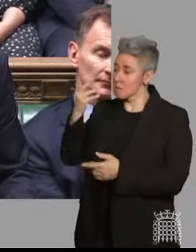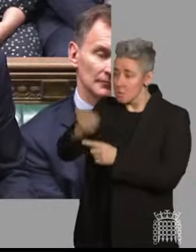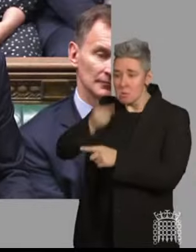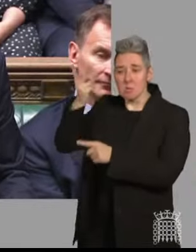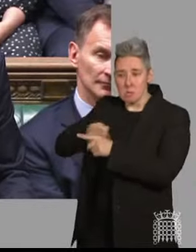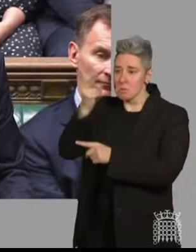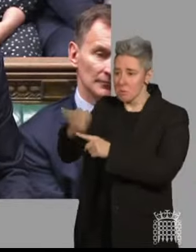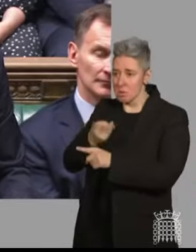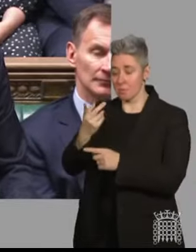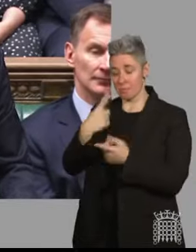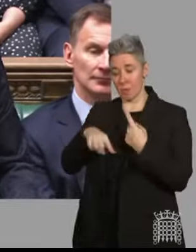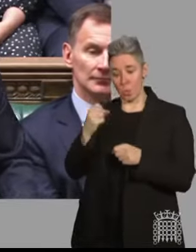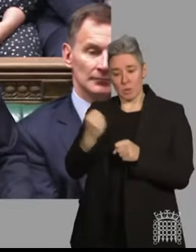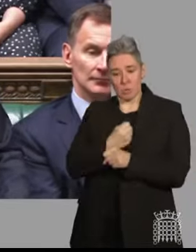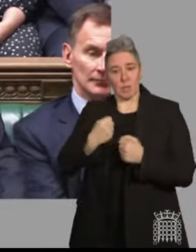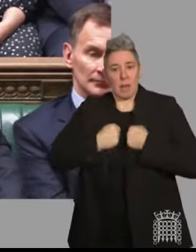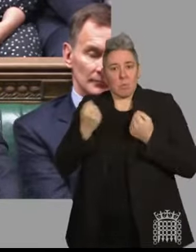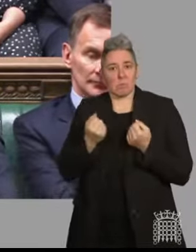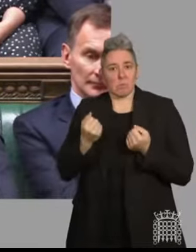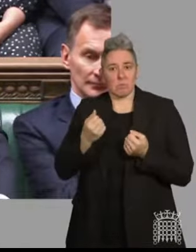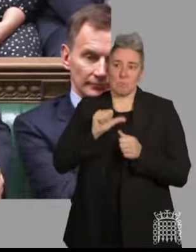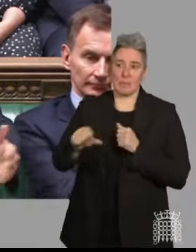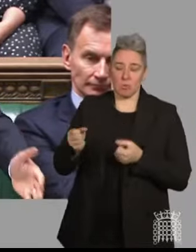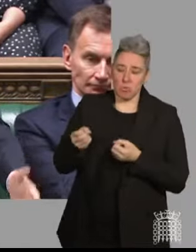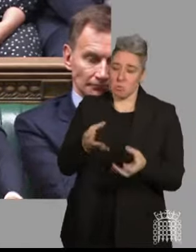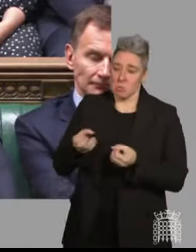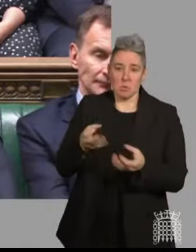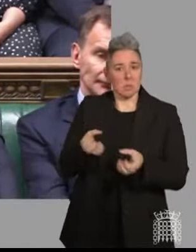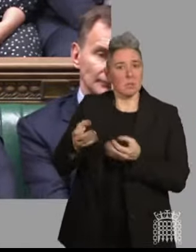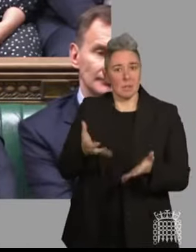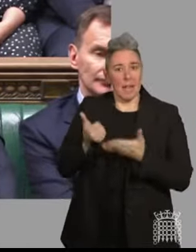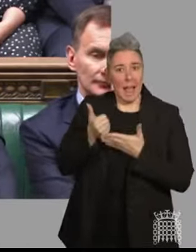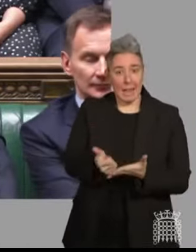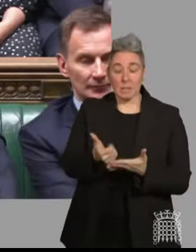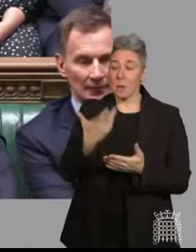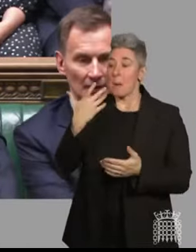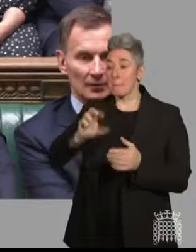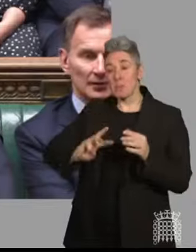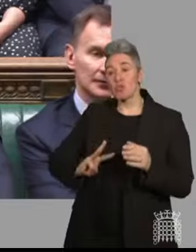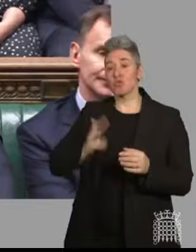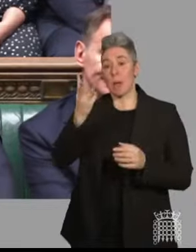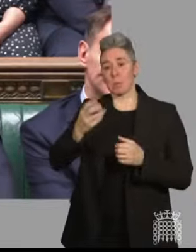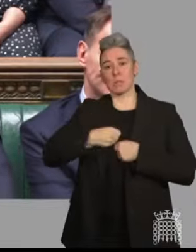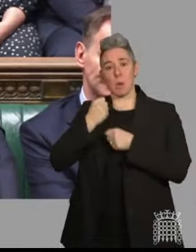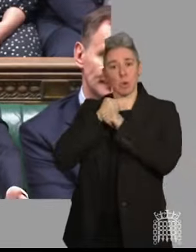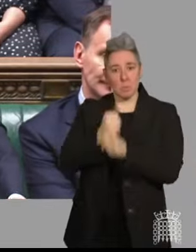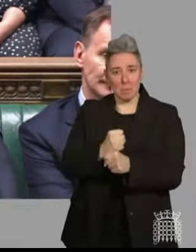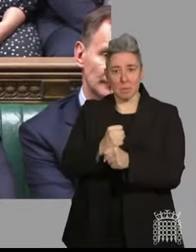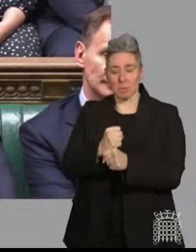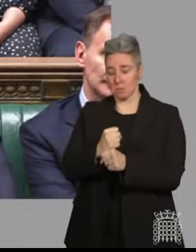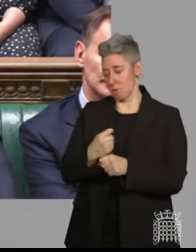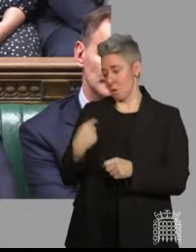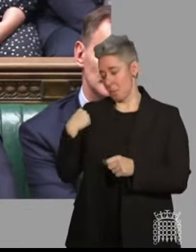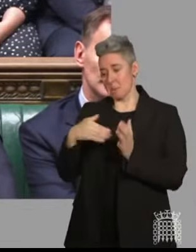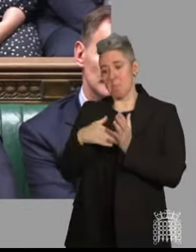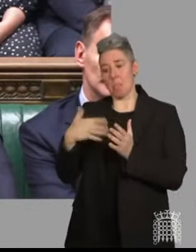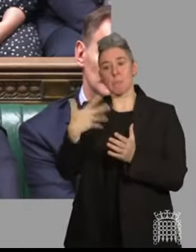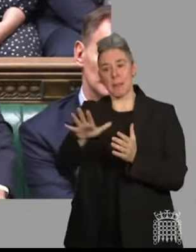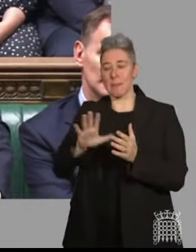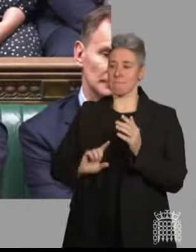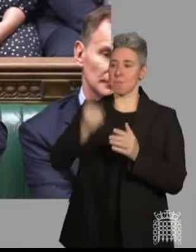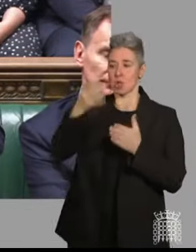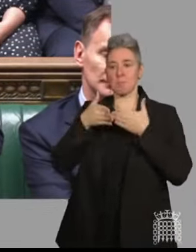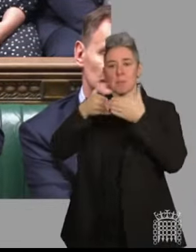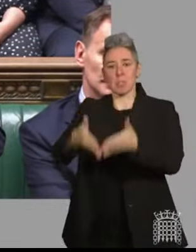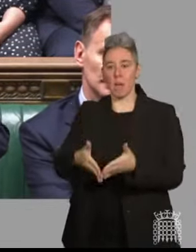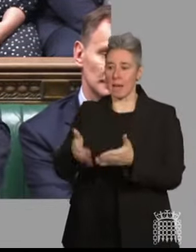earlier this month sent in the first maritime shipment of aid into Egypt, which will help, and we're working with the United Nations to deliver a